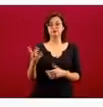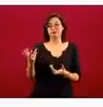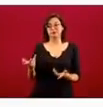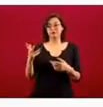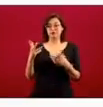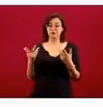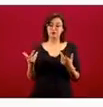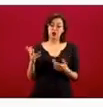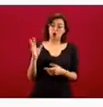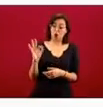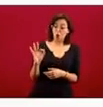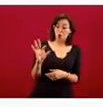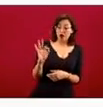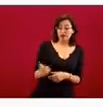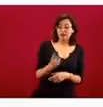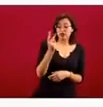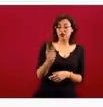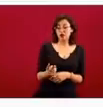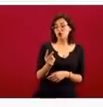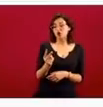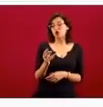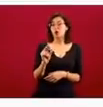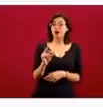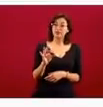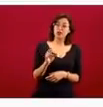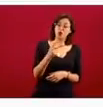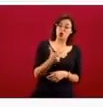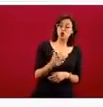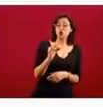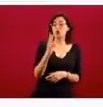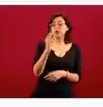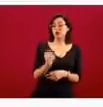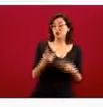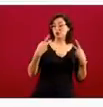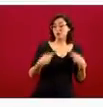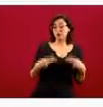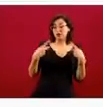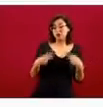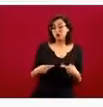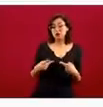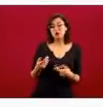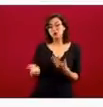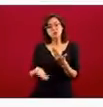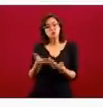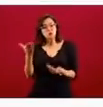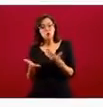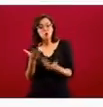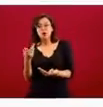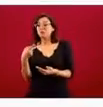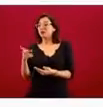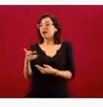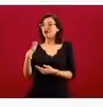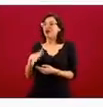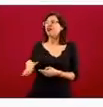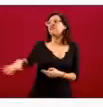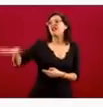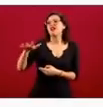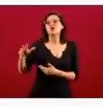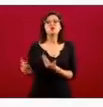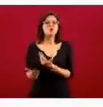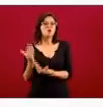case, Quintana Roo state is the one with the highest density of confirmed cases per population.